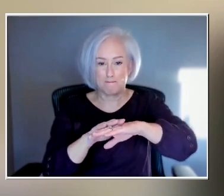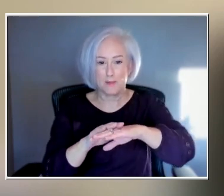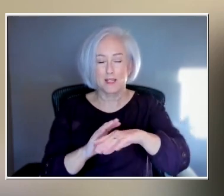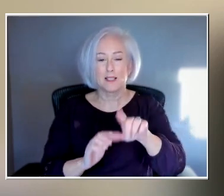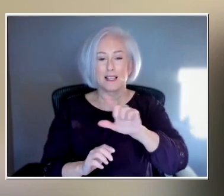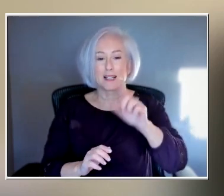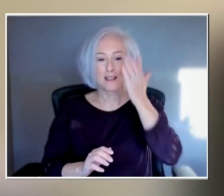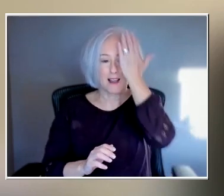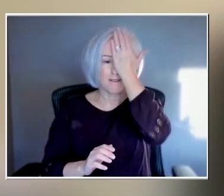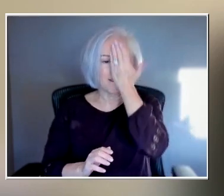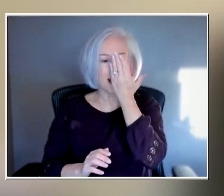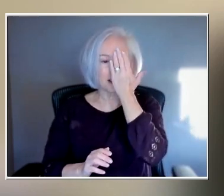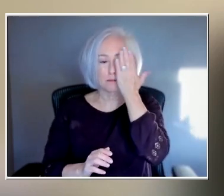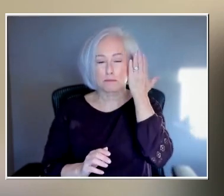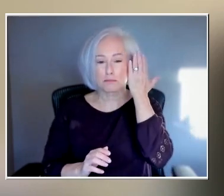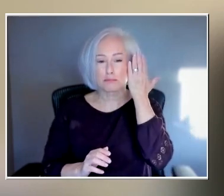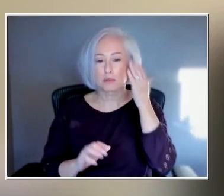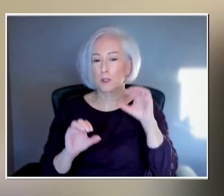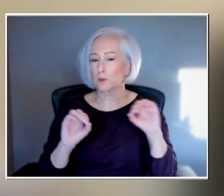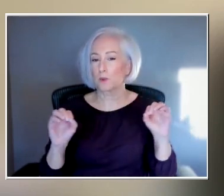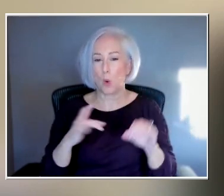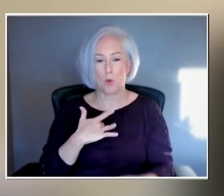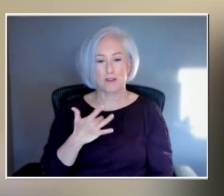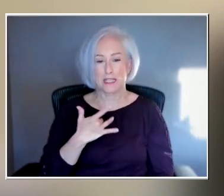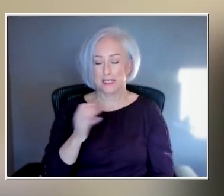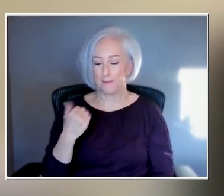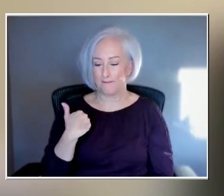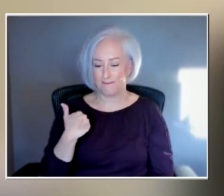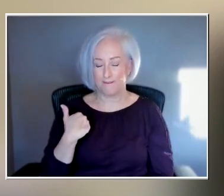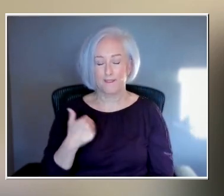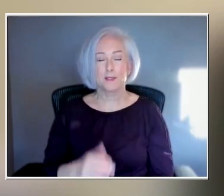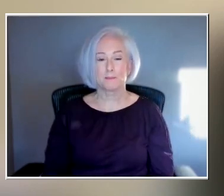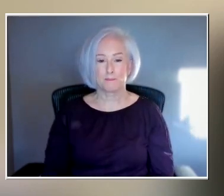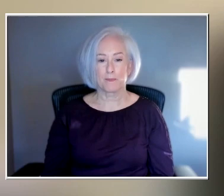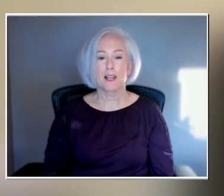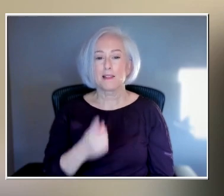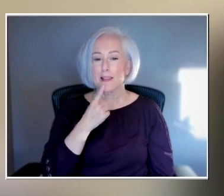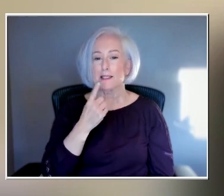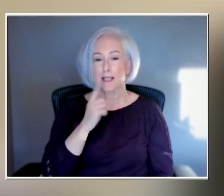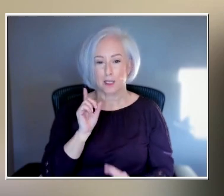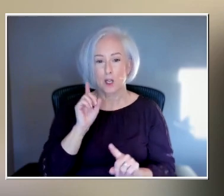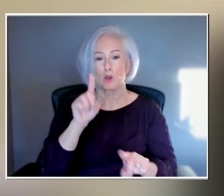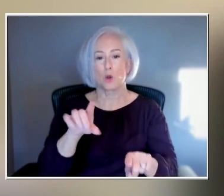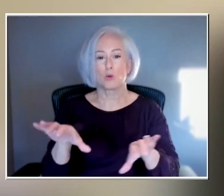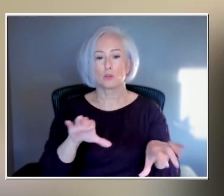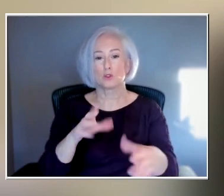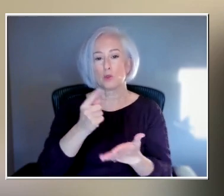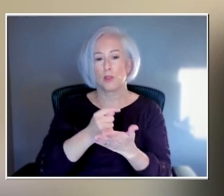still numb. And they just said, go get some therapy for your hand.